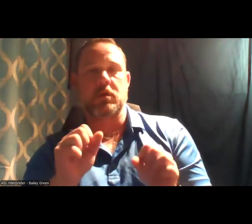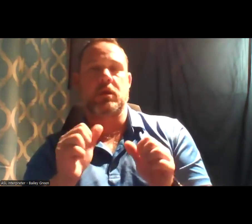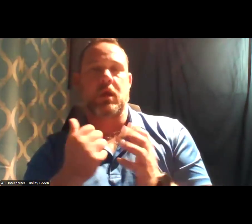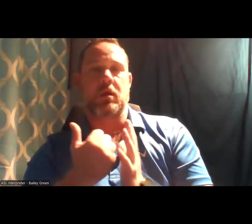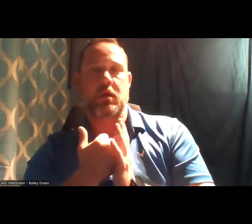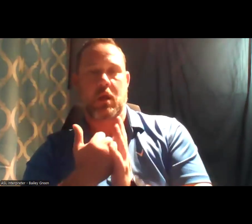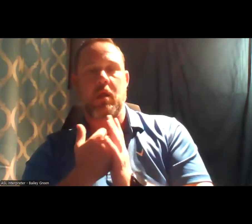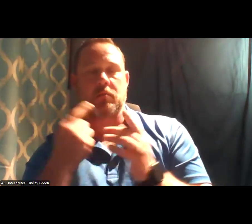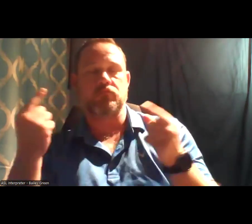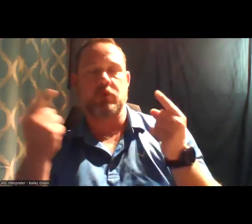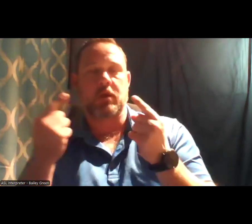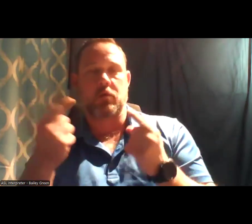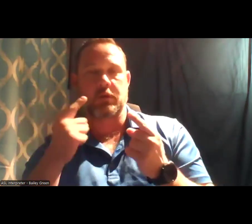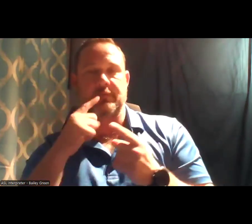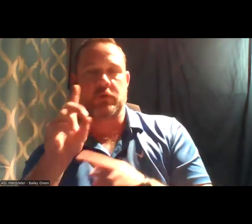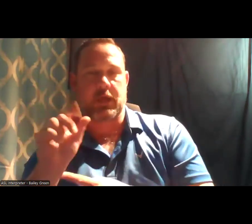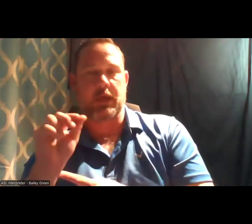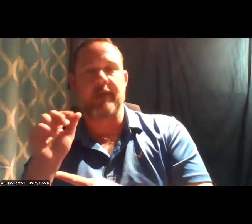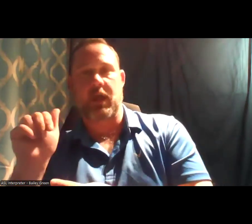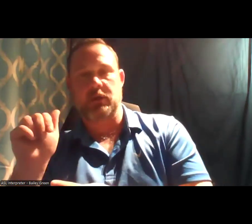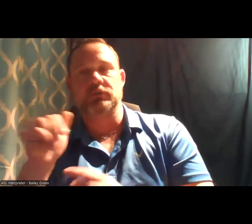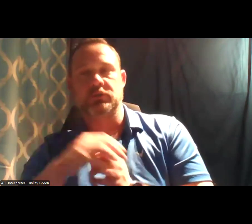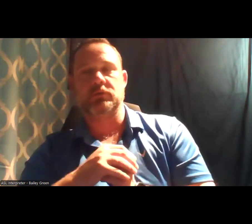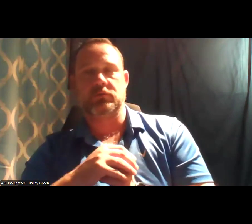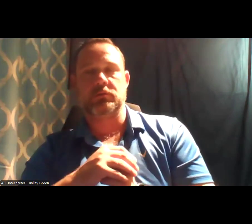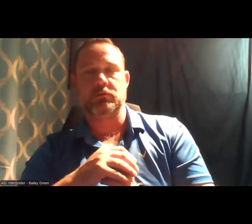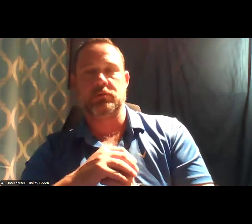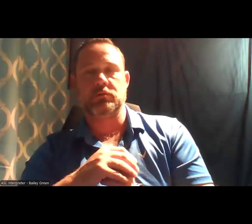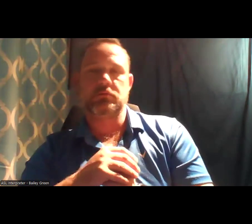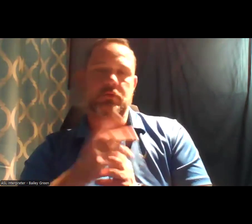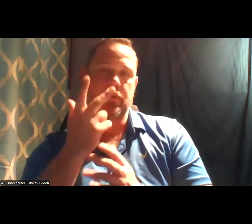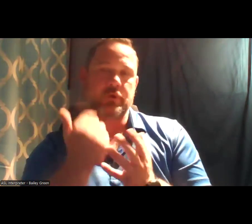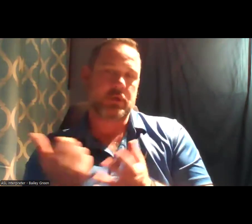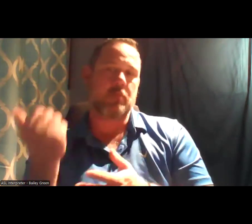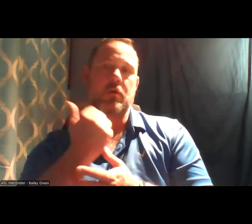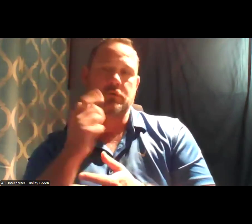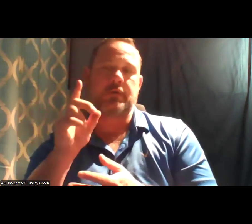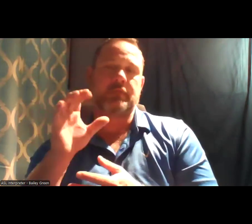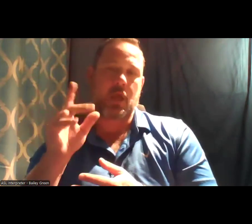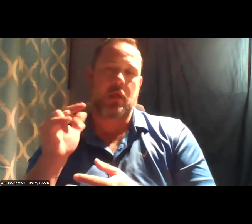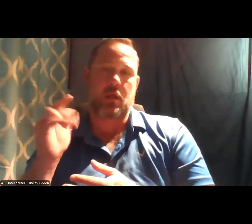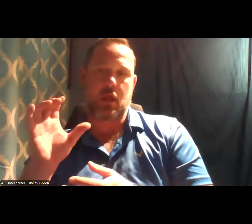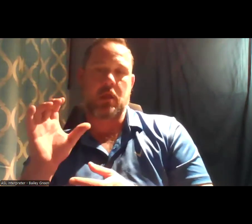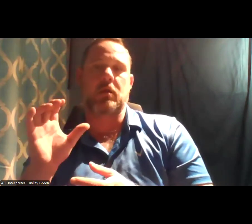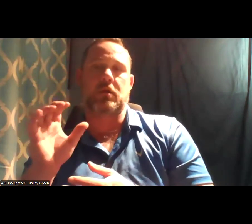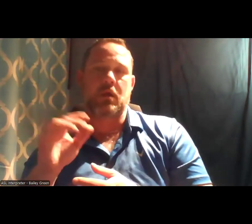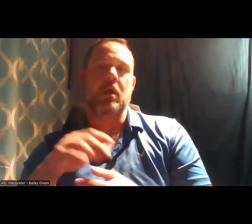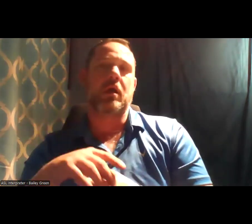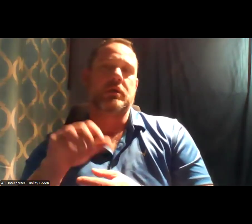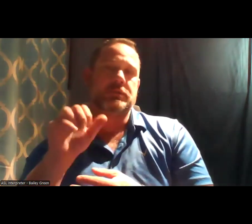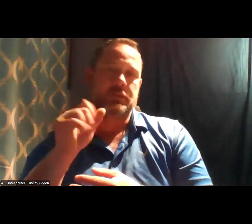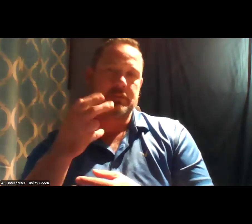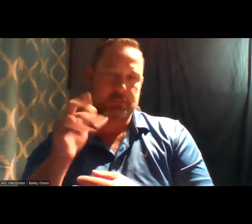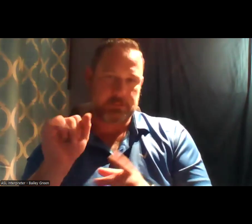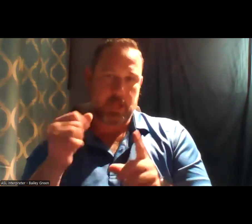help prioritize for the day of action the 3 top priorities of DACLAC. And as Sarah Steenhausen